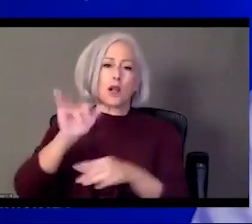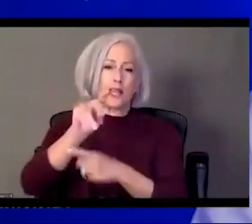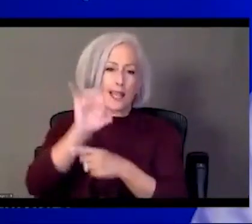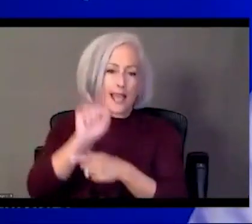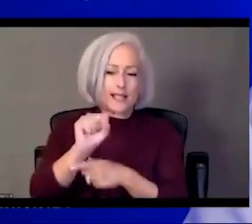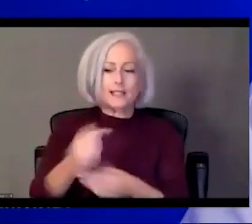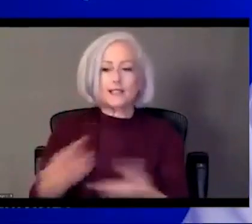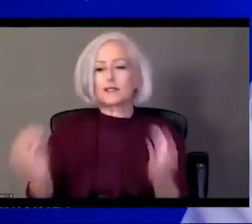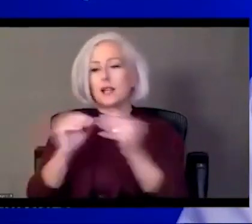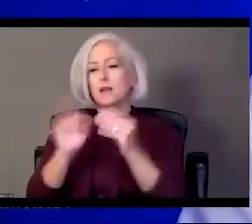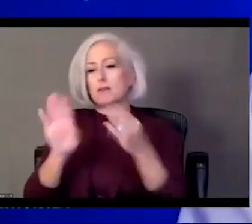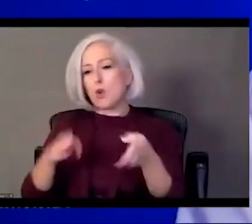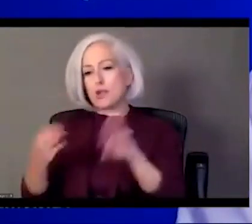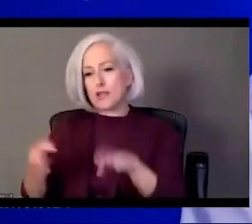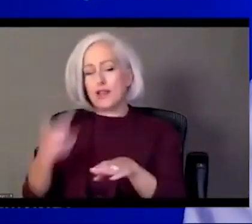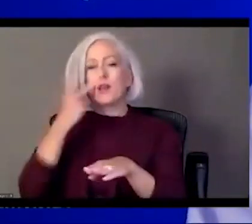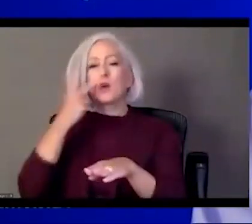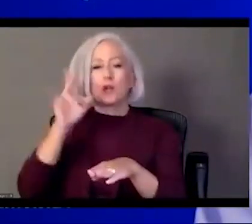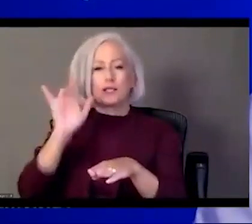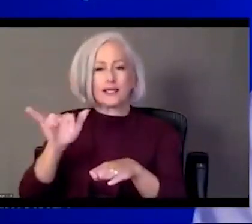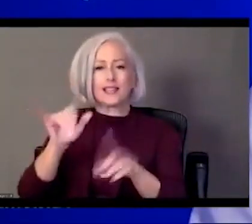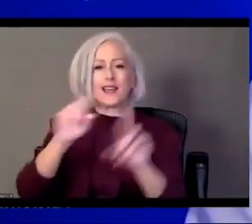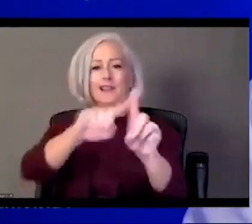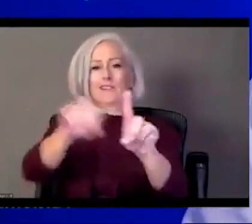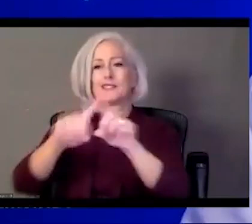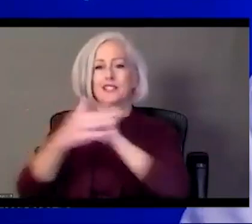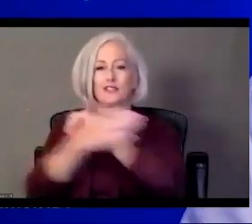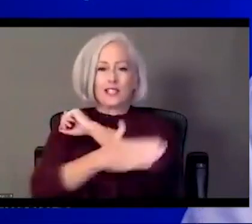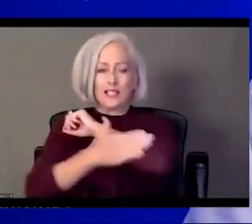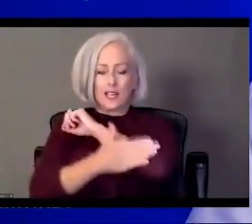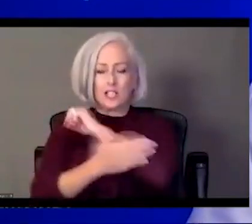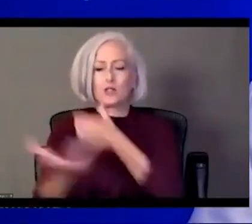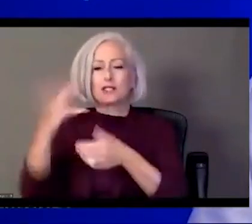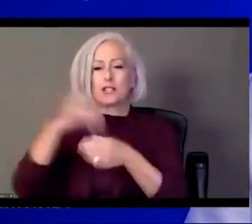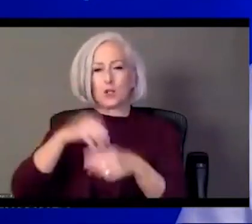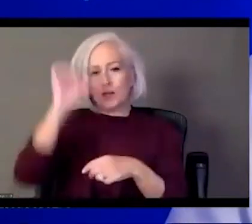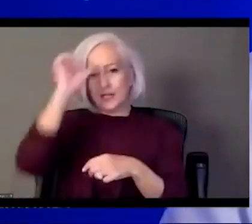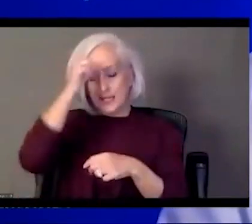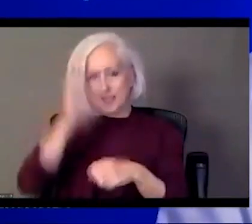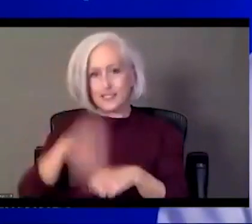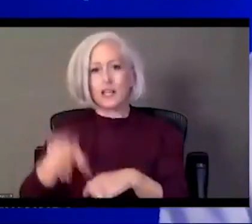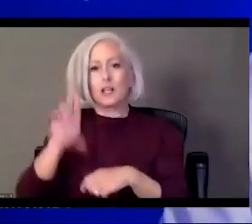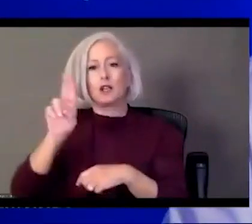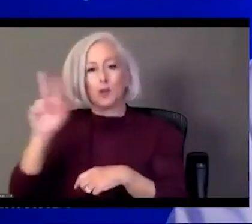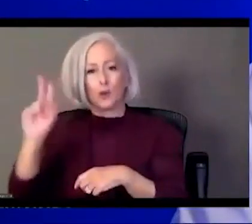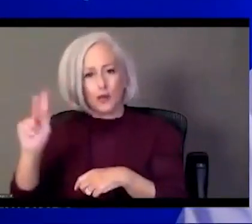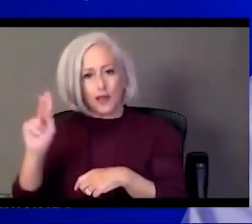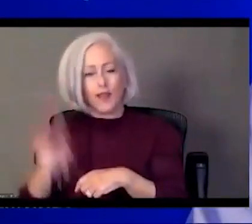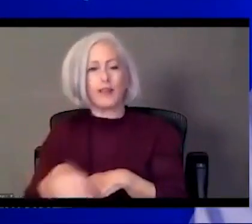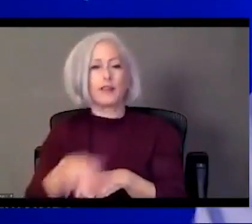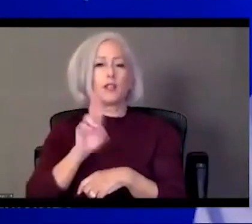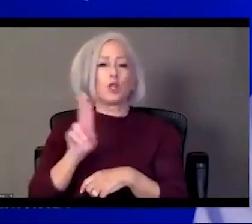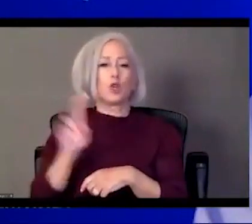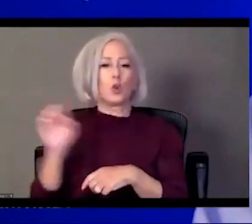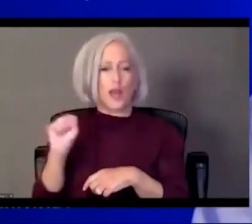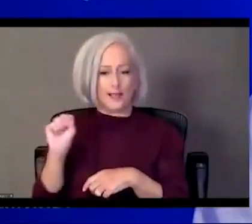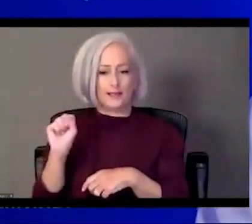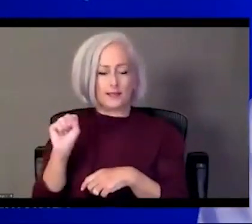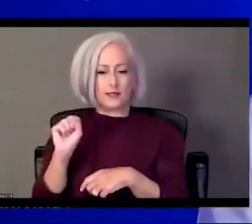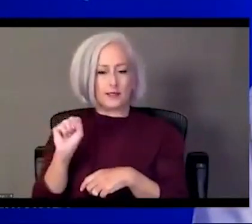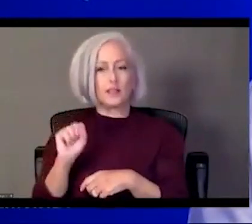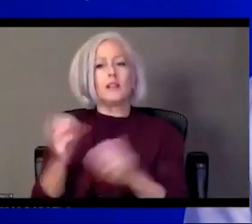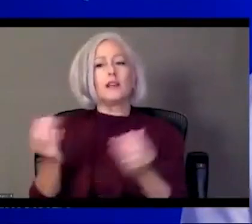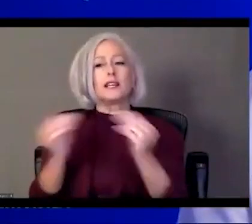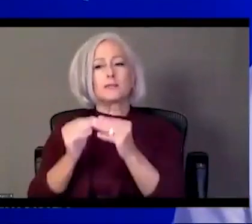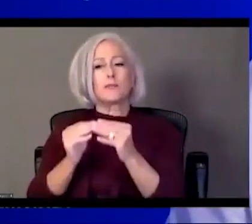different countries from studies, including India, UK, United States here. So it's more on that. It is more based on that. And, of